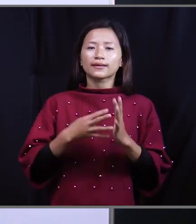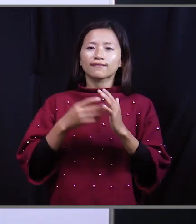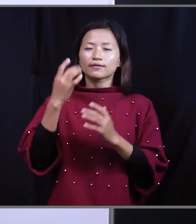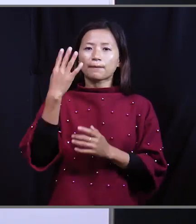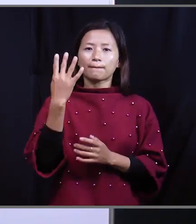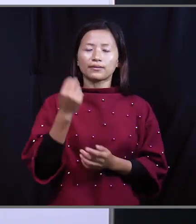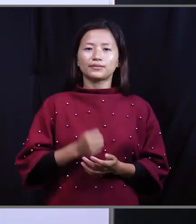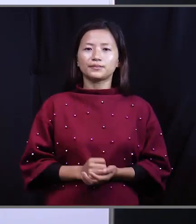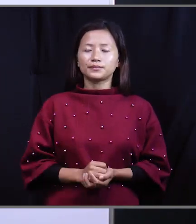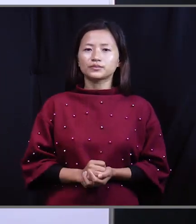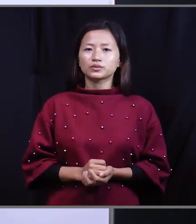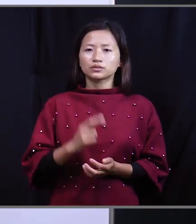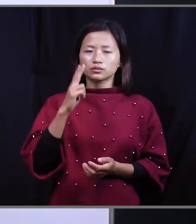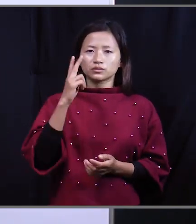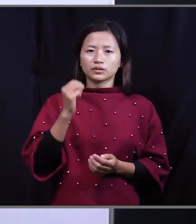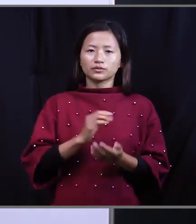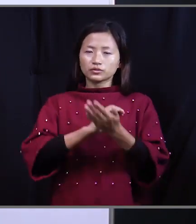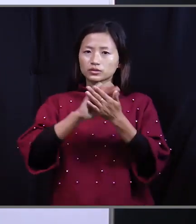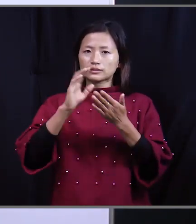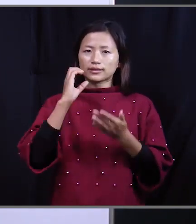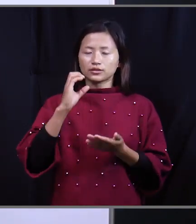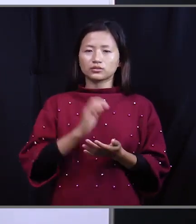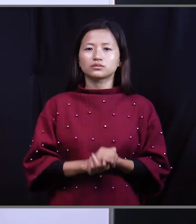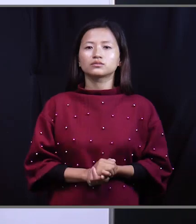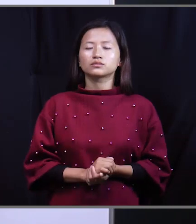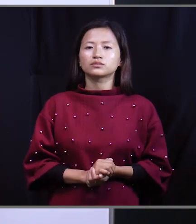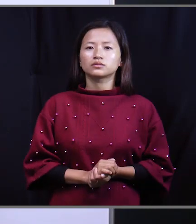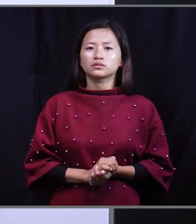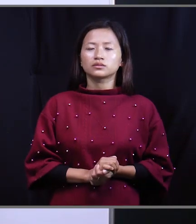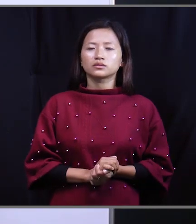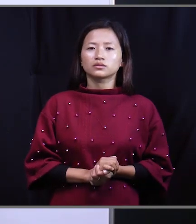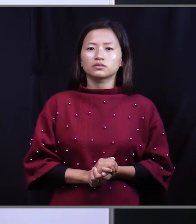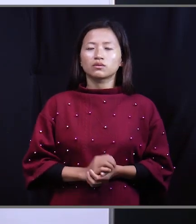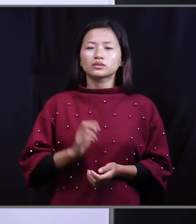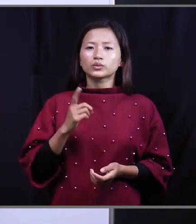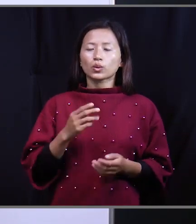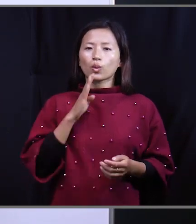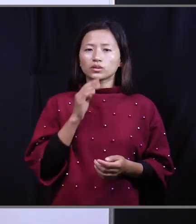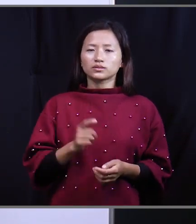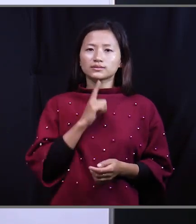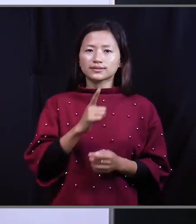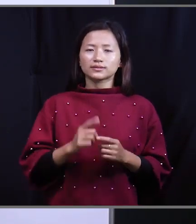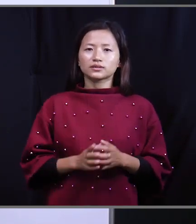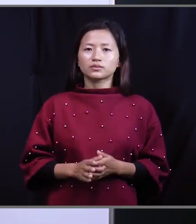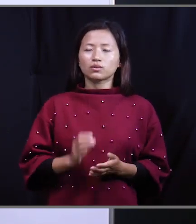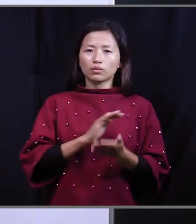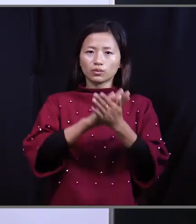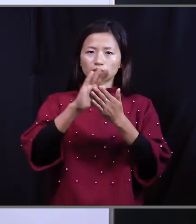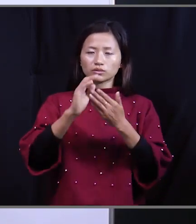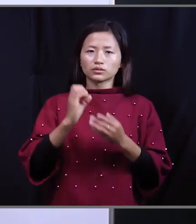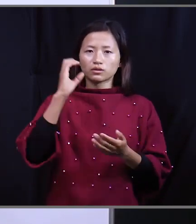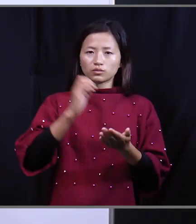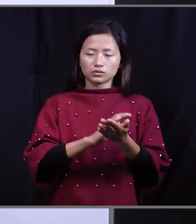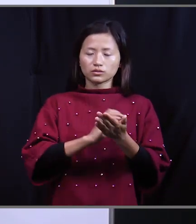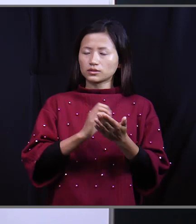two same type of chromosomes. So these two same type of chromosomes called homologous chromosomes, which